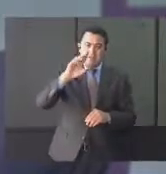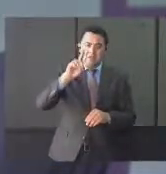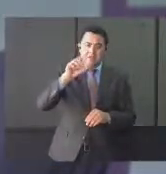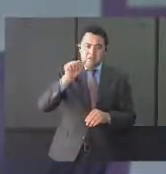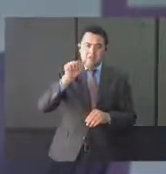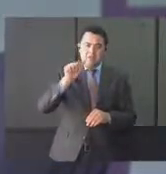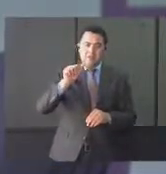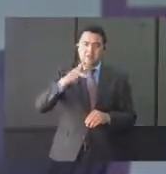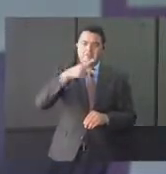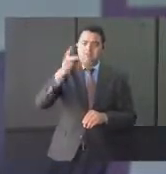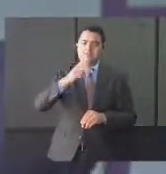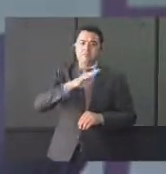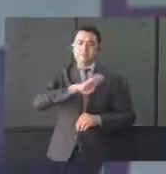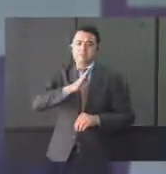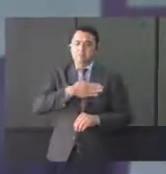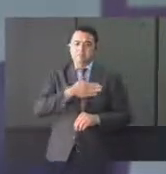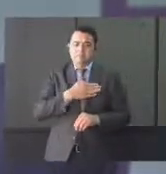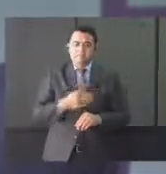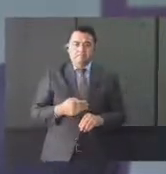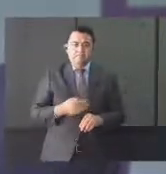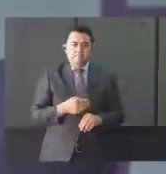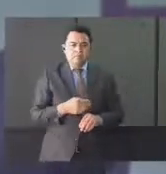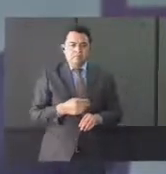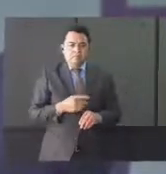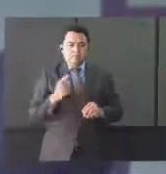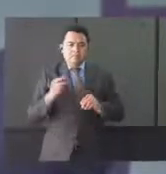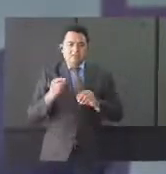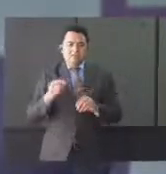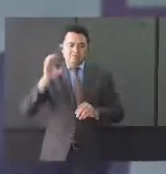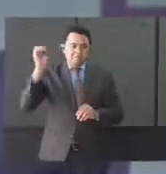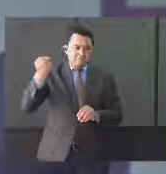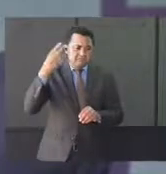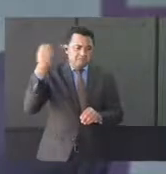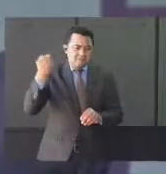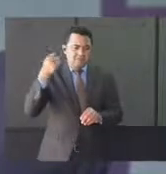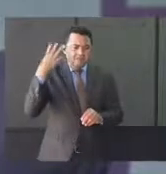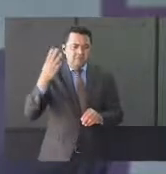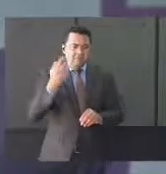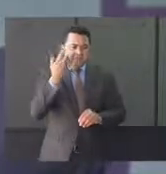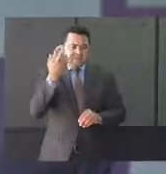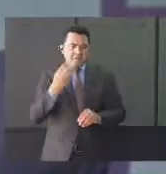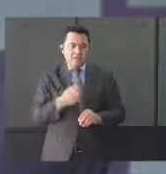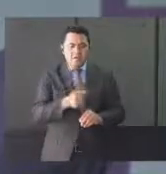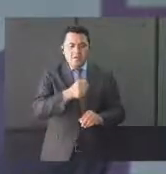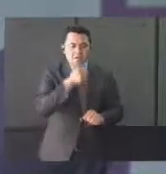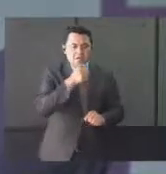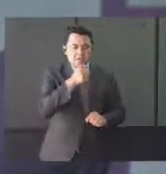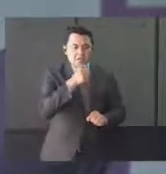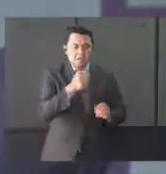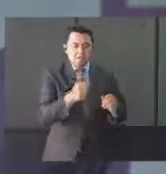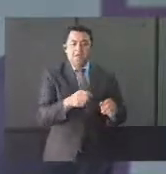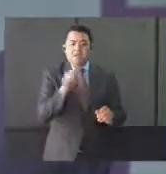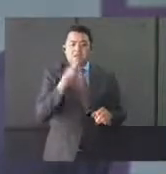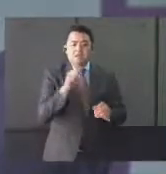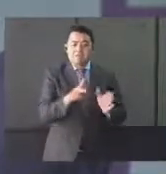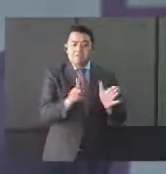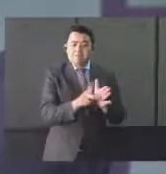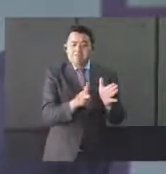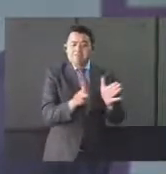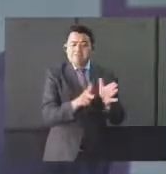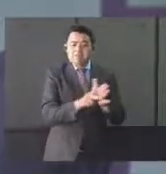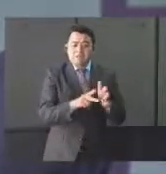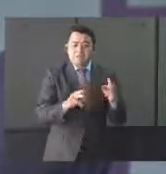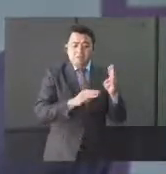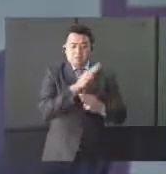The other Mérida, the Mérida in Extremadura. This is a forum that intends to become a partner of